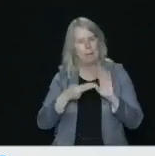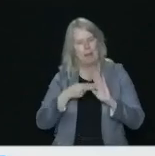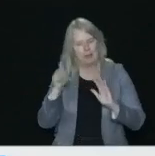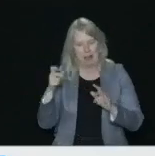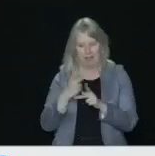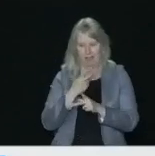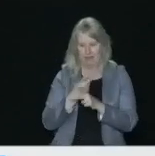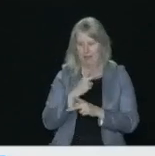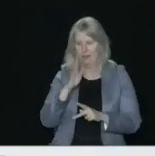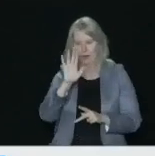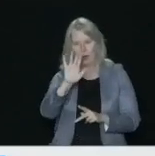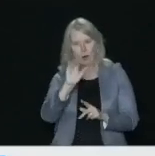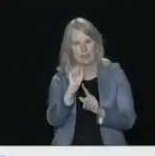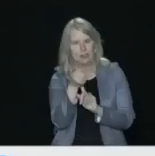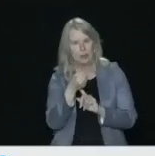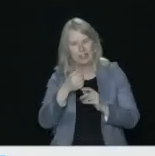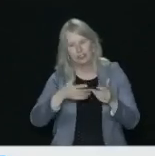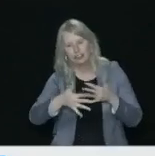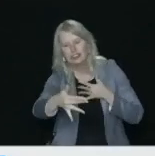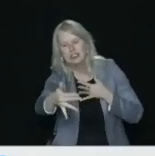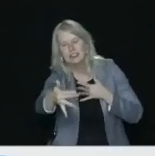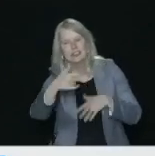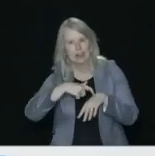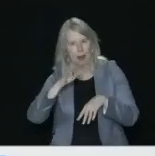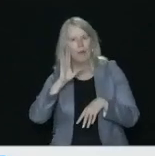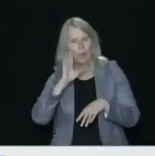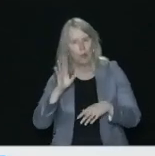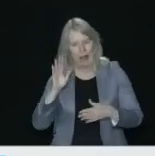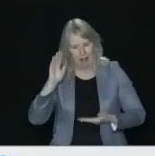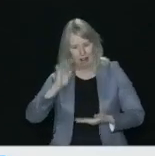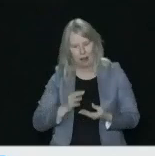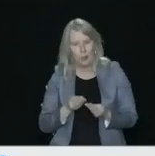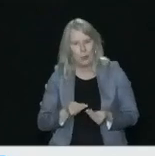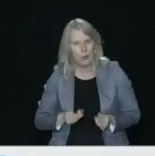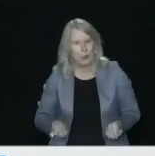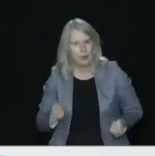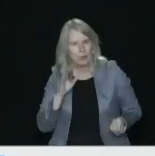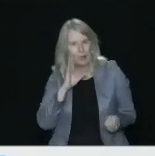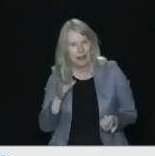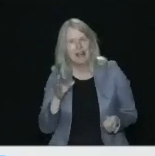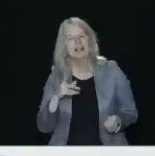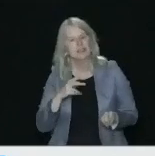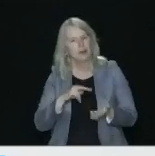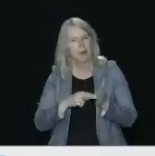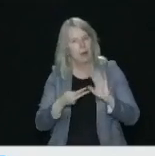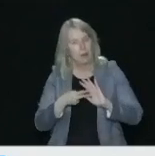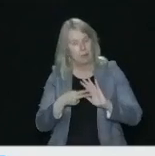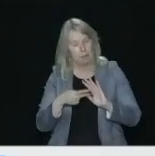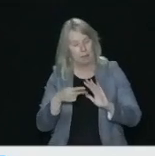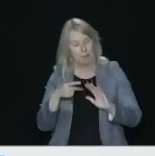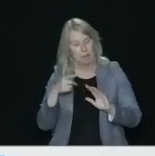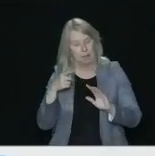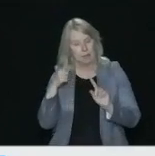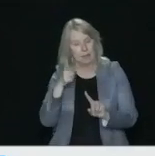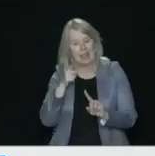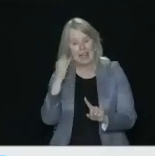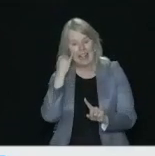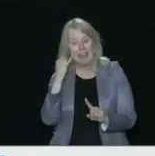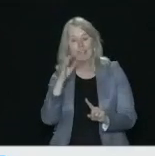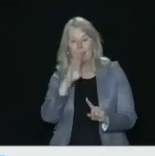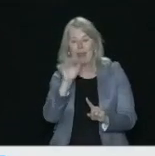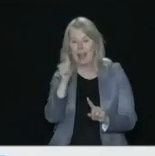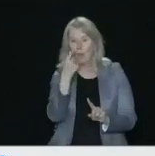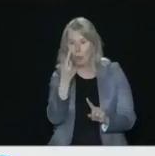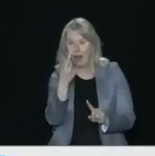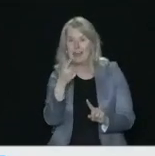question is about people who've been infected with Omicron. We were told that those who got Omicron wouldn't